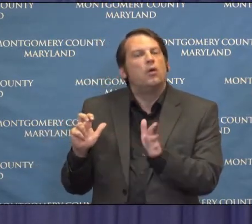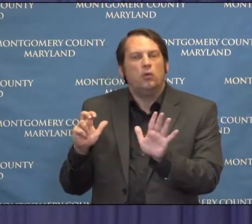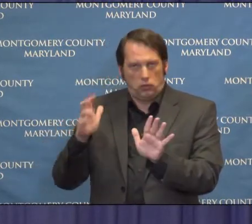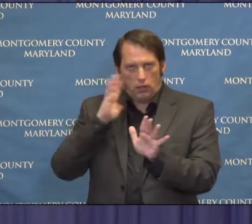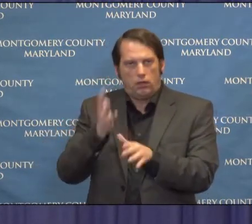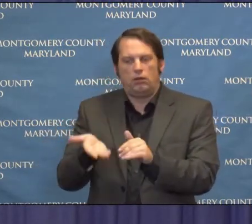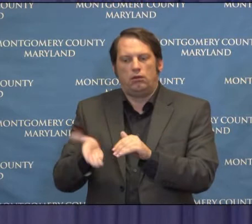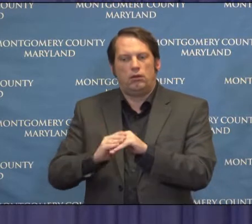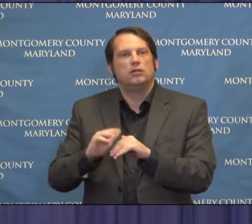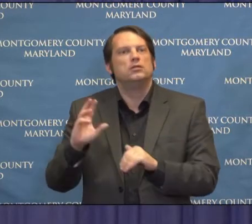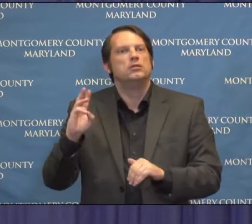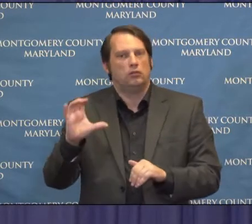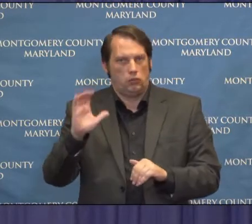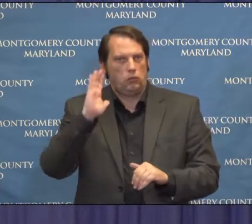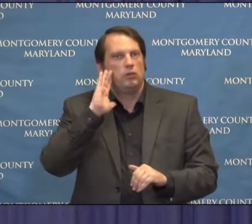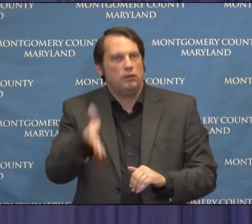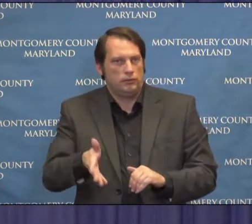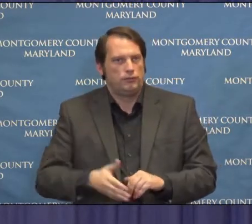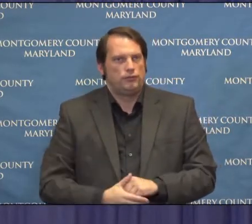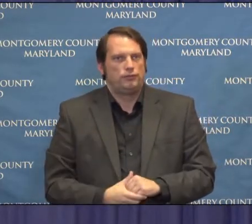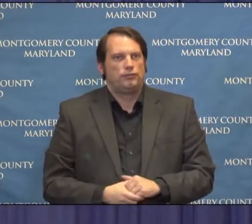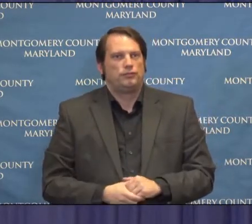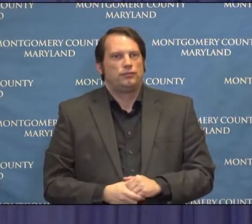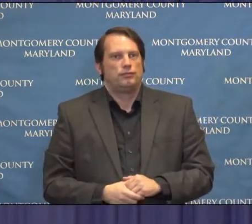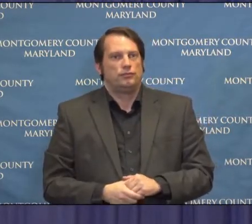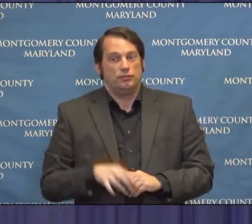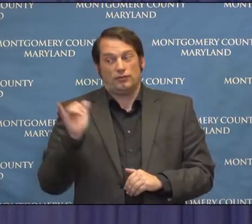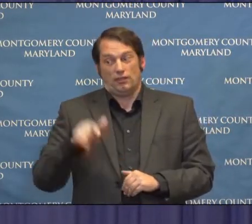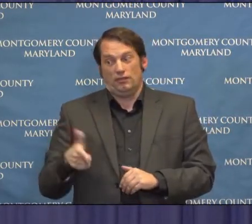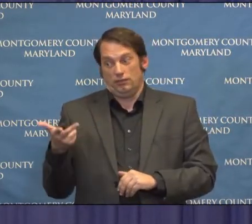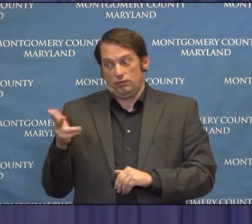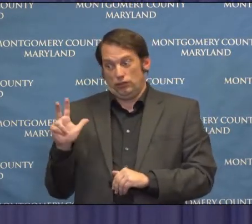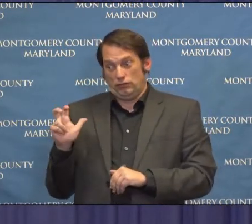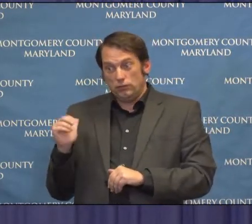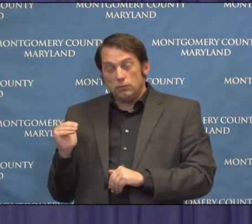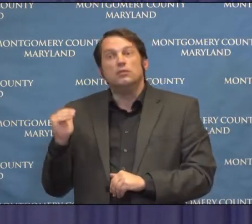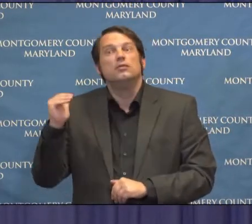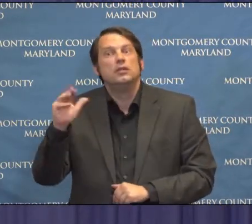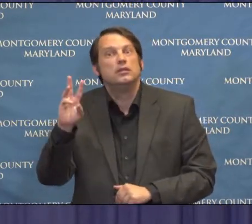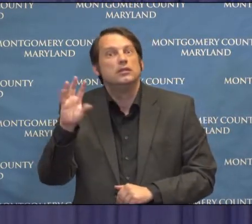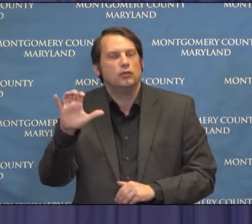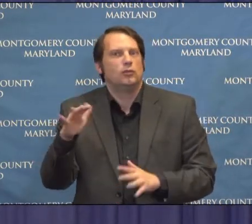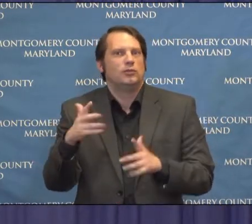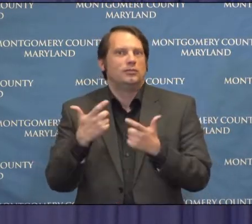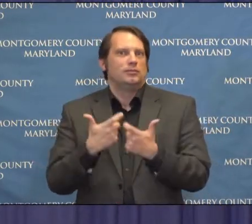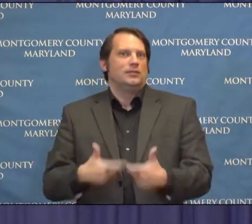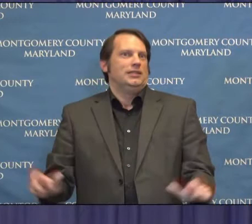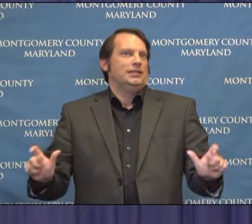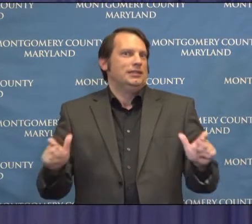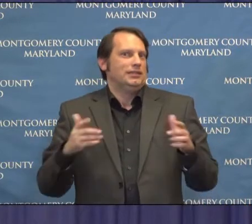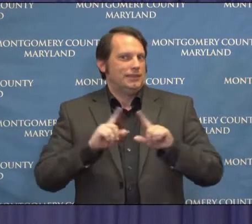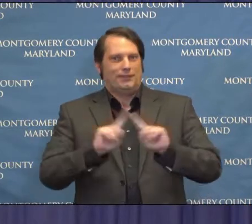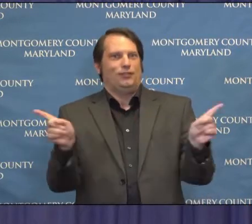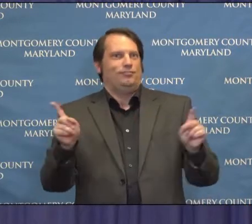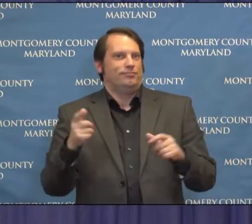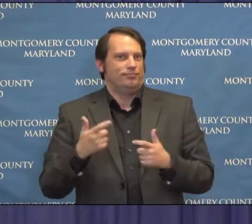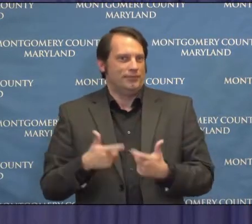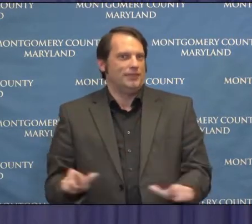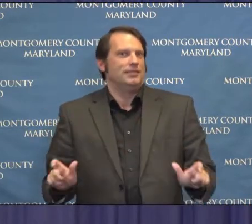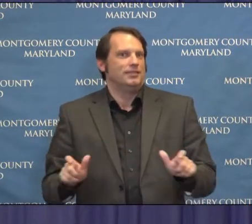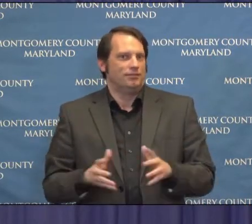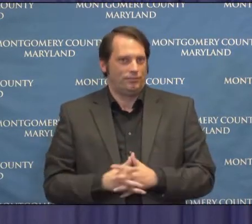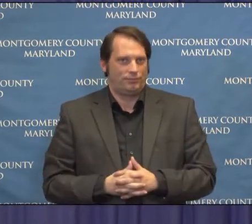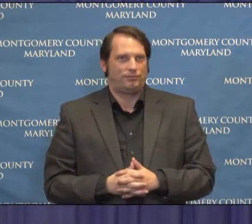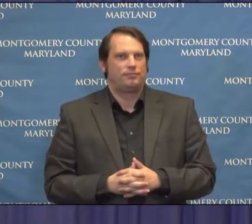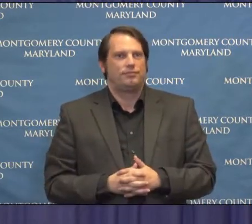that. That is a significant difference. They said it provides an income for as short as it would be, but it provides the